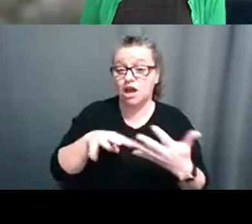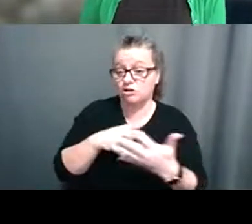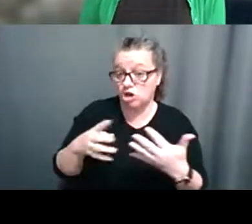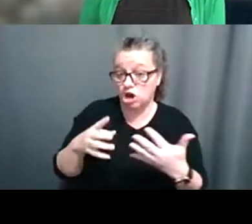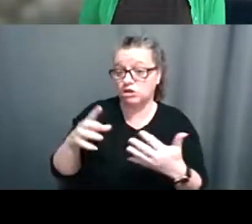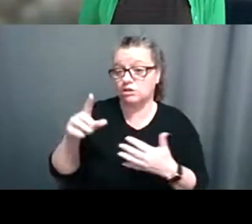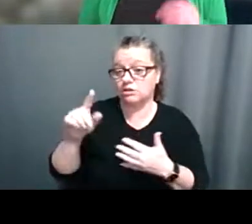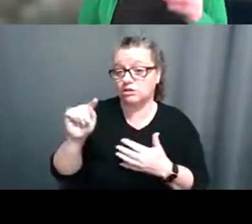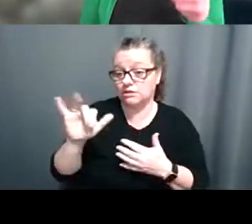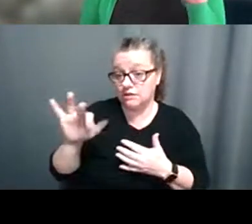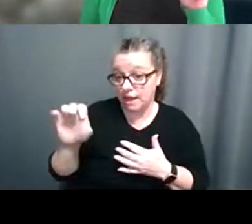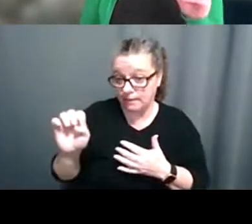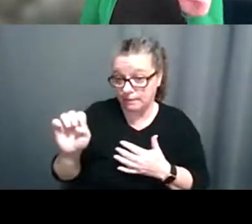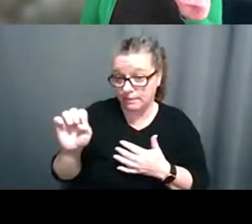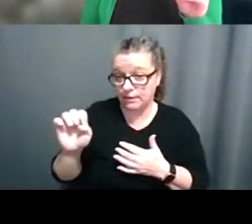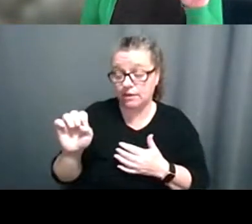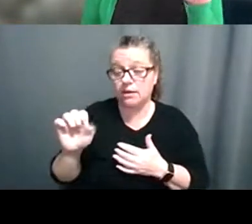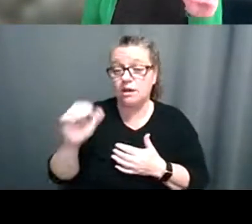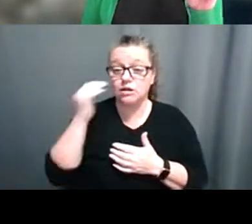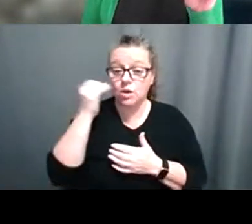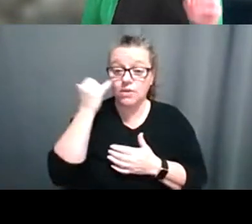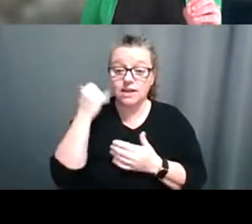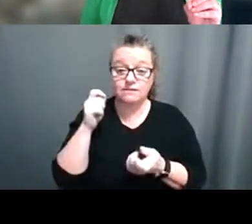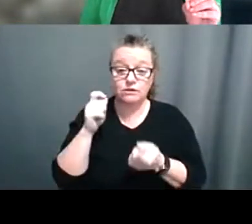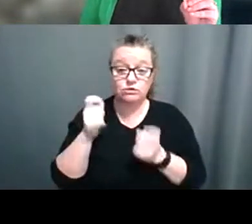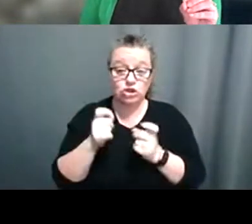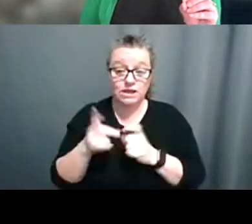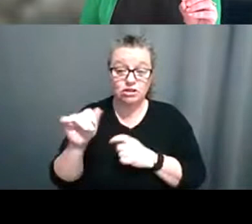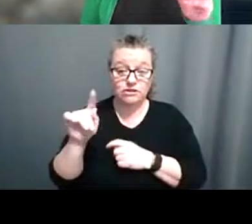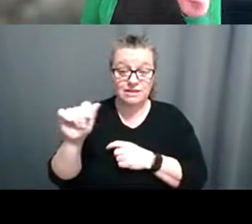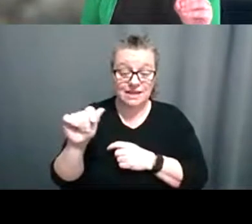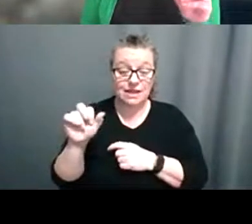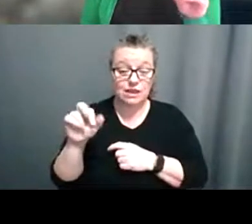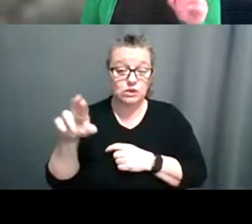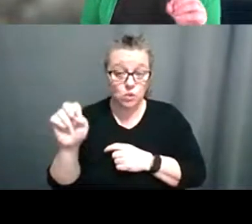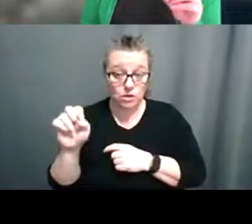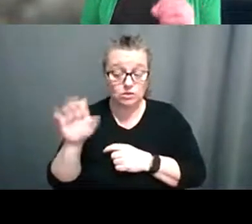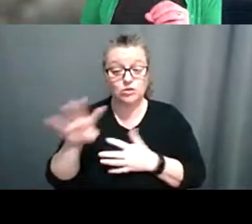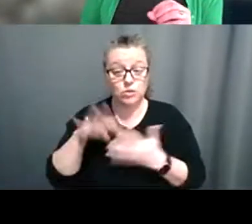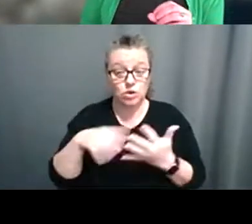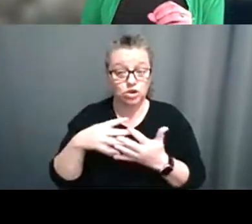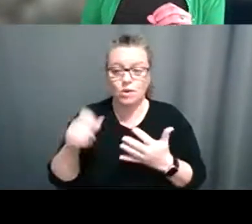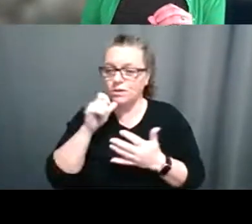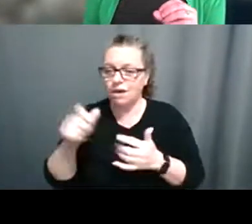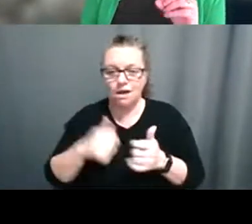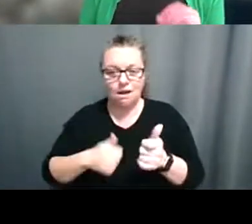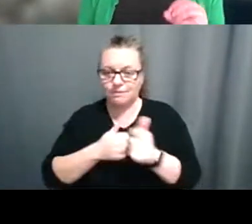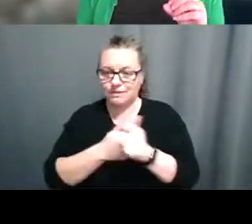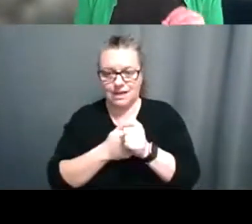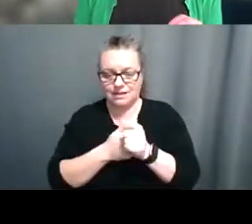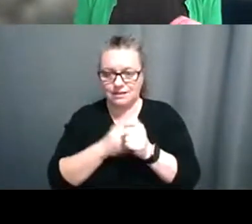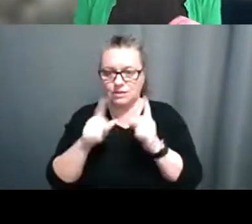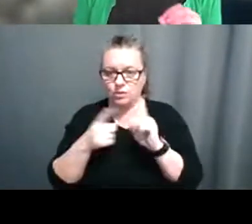listed, know that if you make changes to the data source, your chart will not update when you